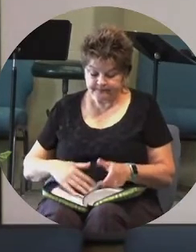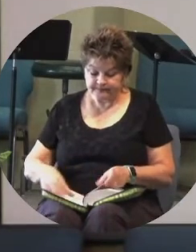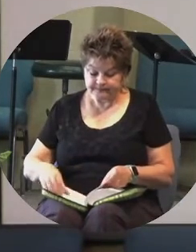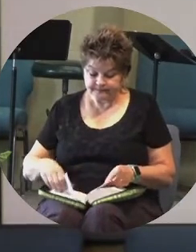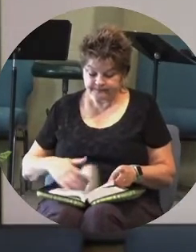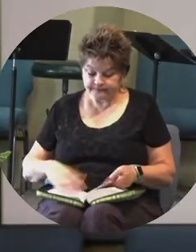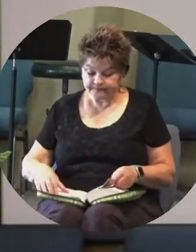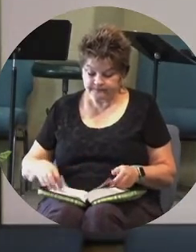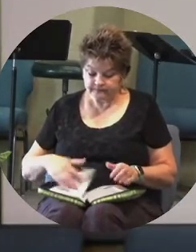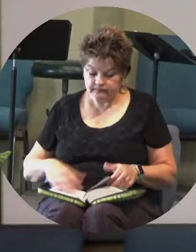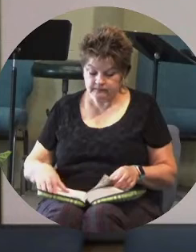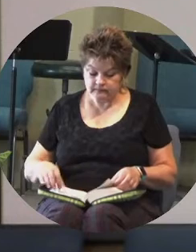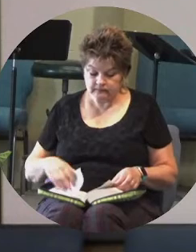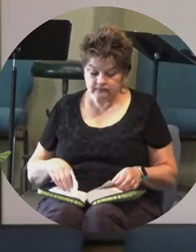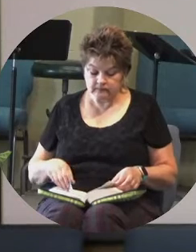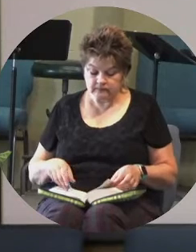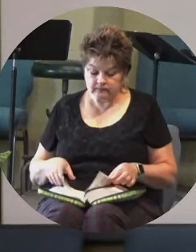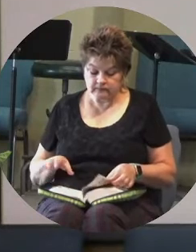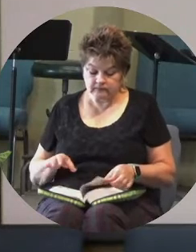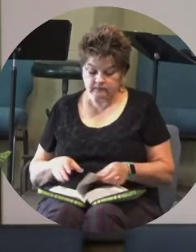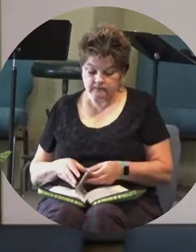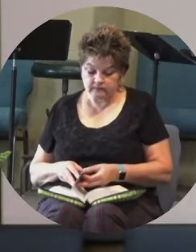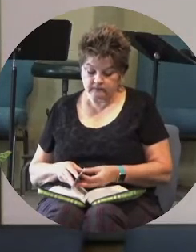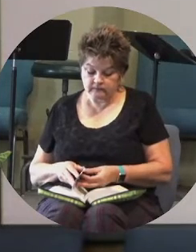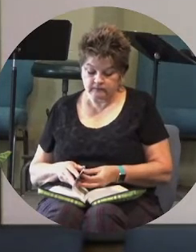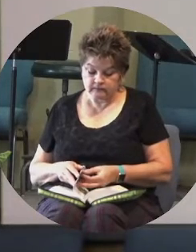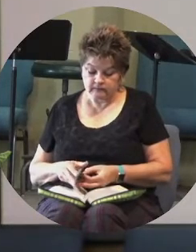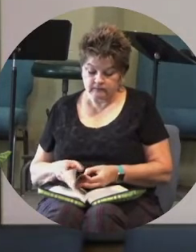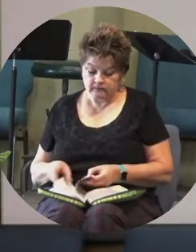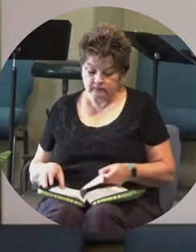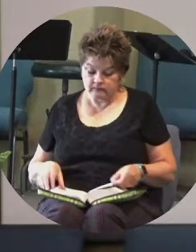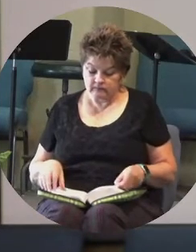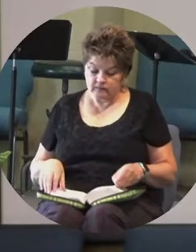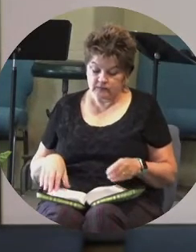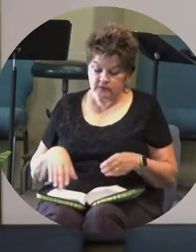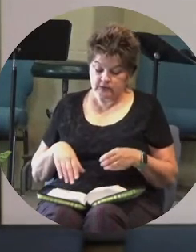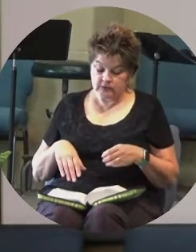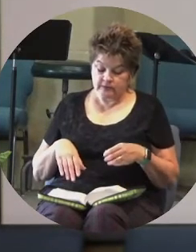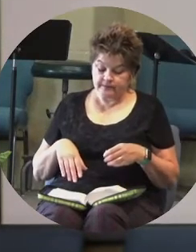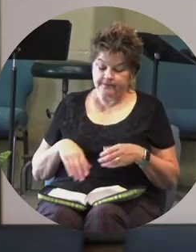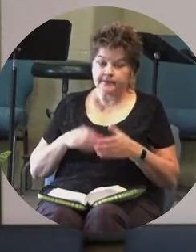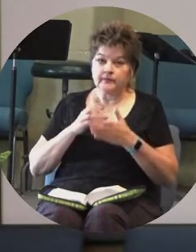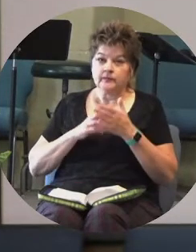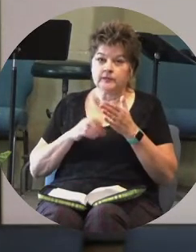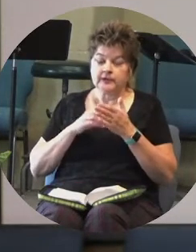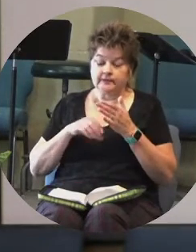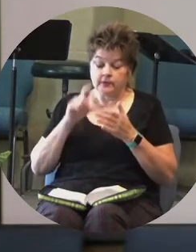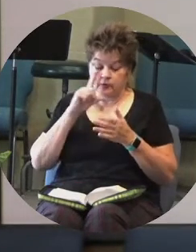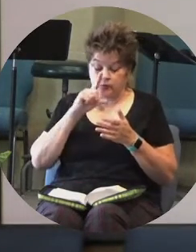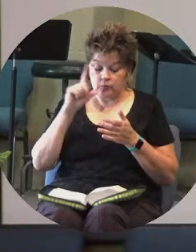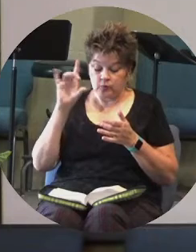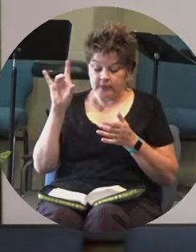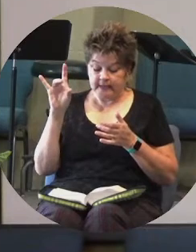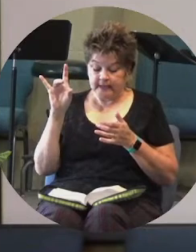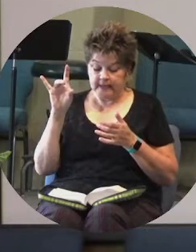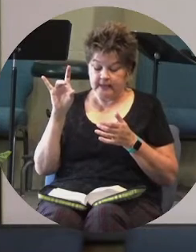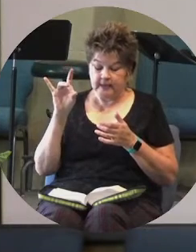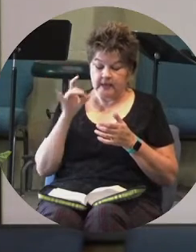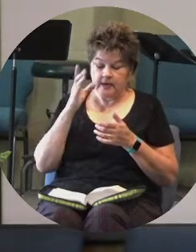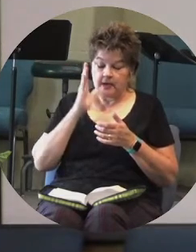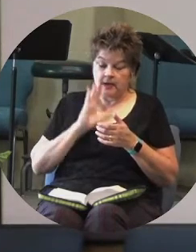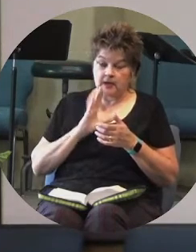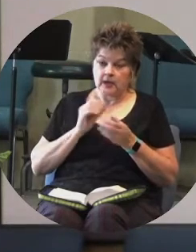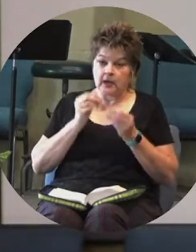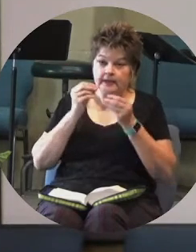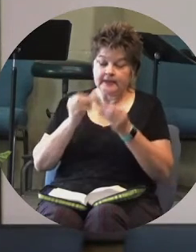this is the mindset that we have to keep in context. And we probably all know this verse. But God gives his